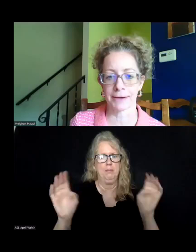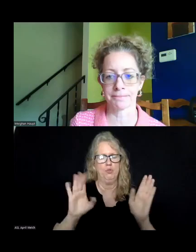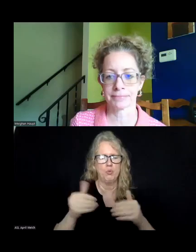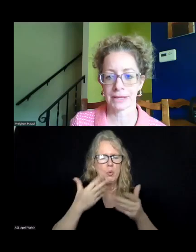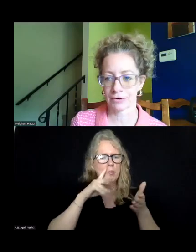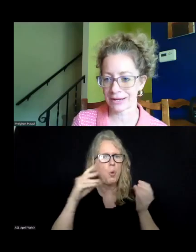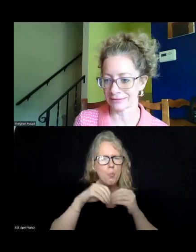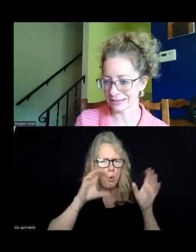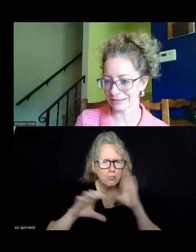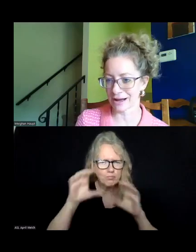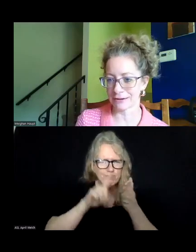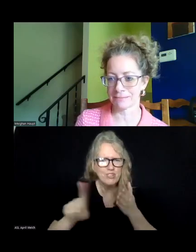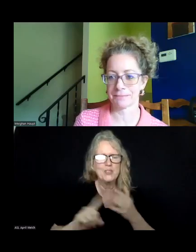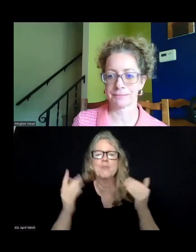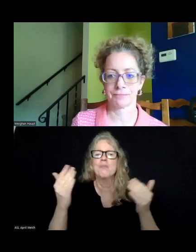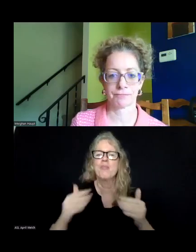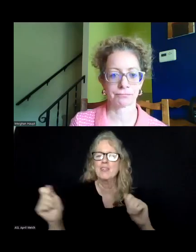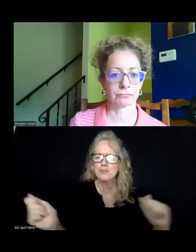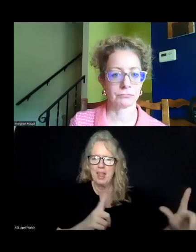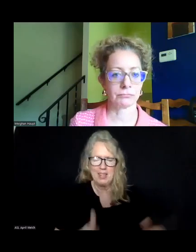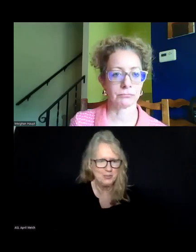into that. Okay, next slide.